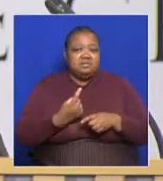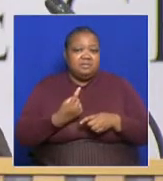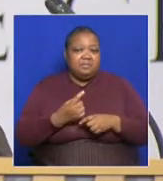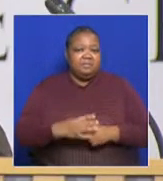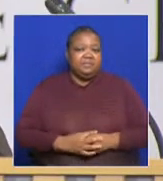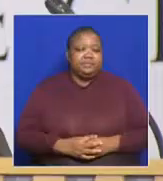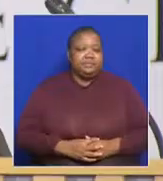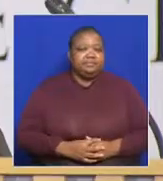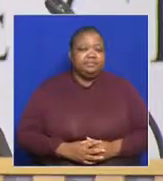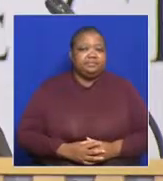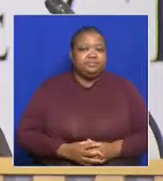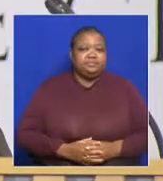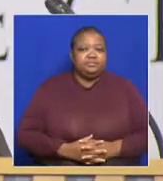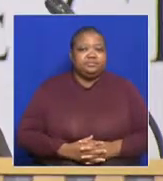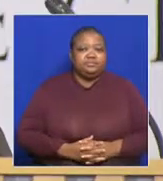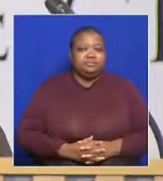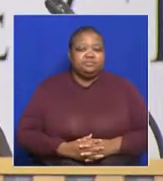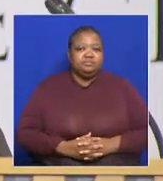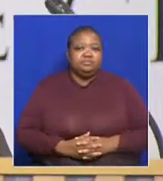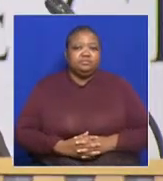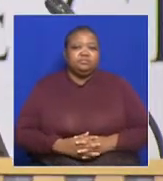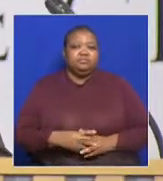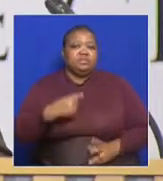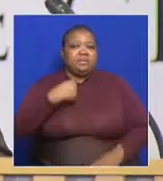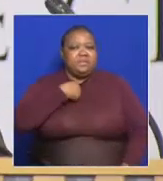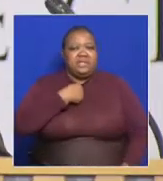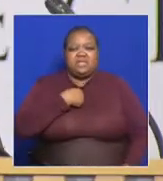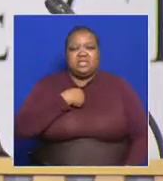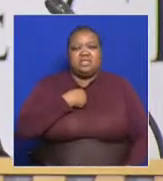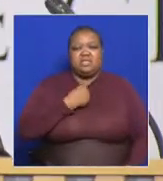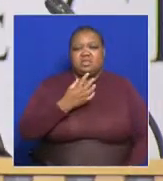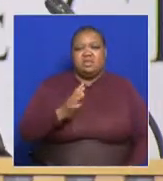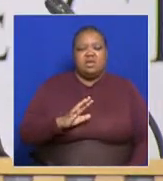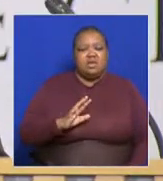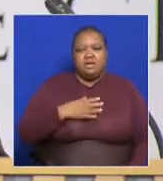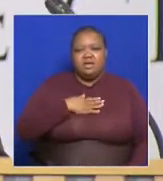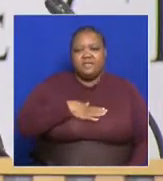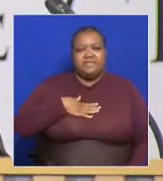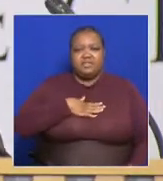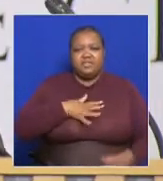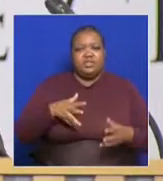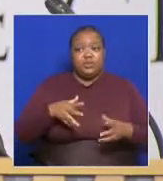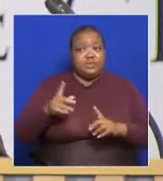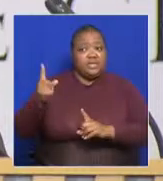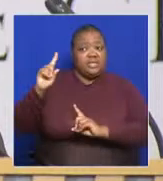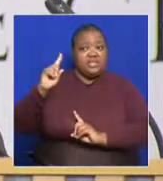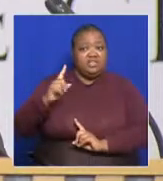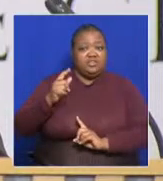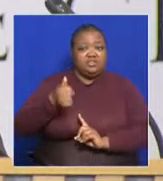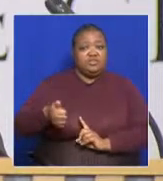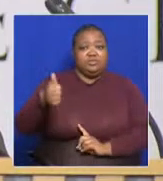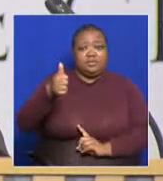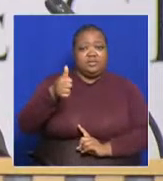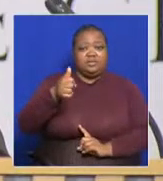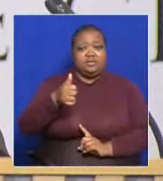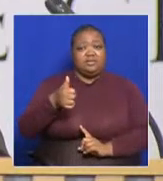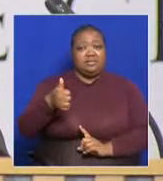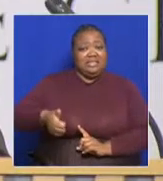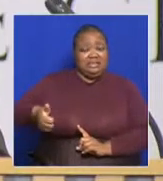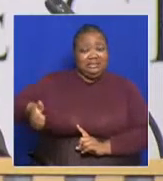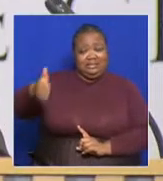it was because of me, or I'm not feeling that way. I took instructions from my brigadier, from a senior member in the police.